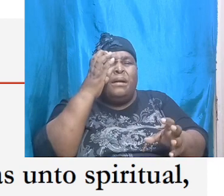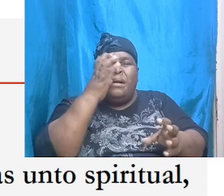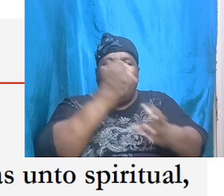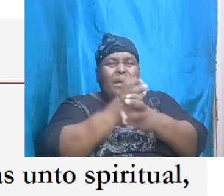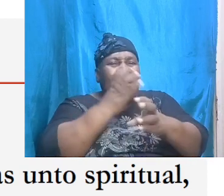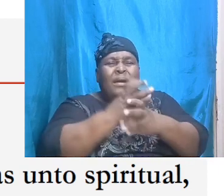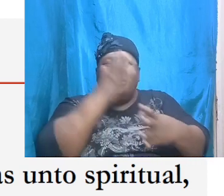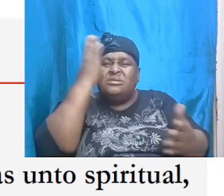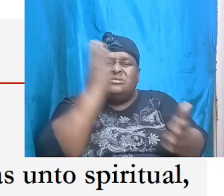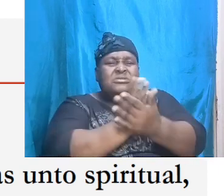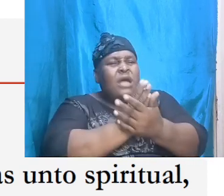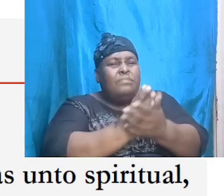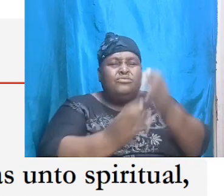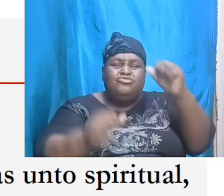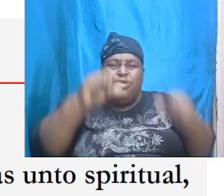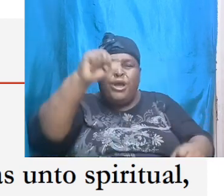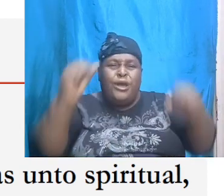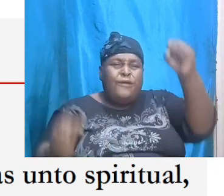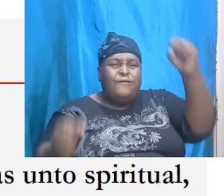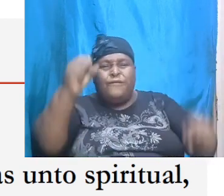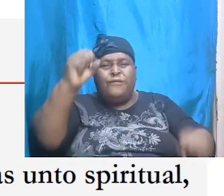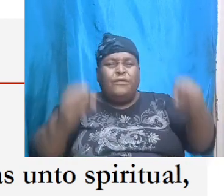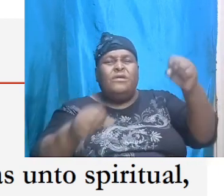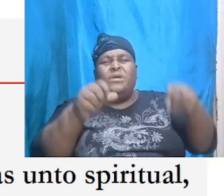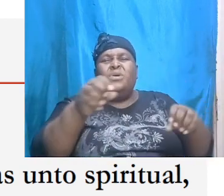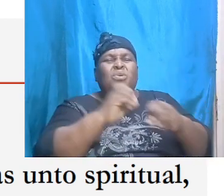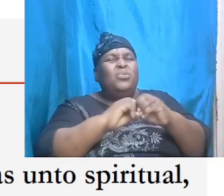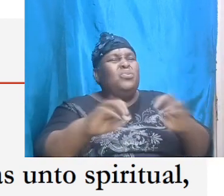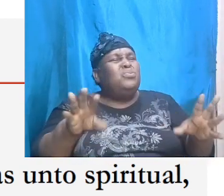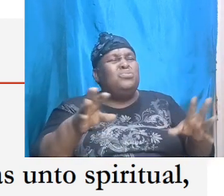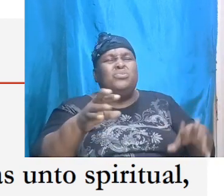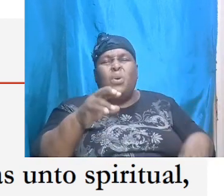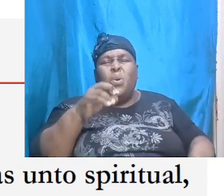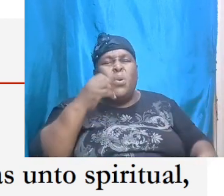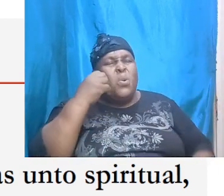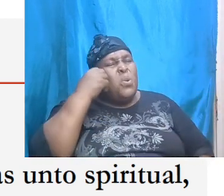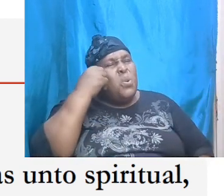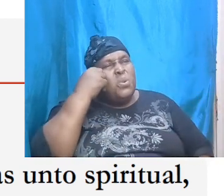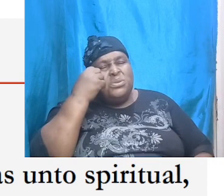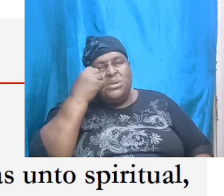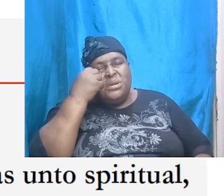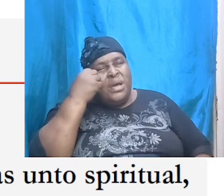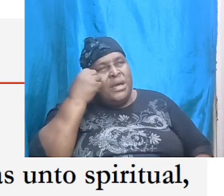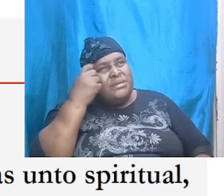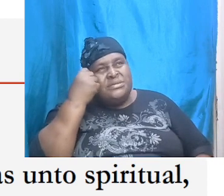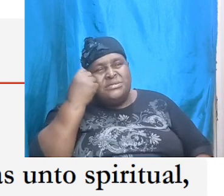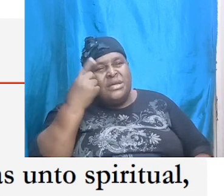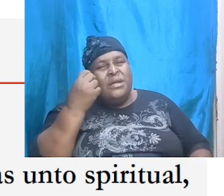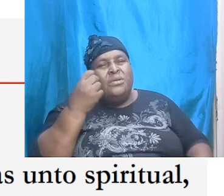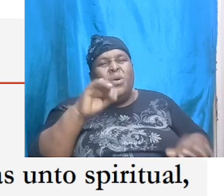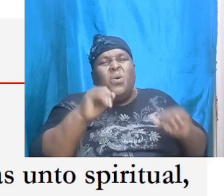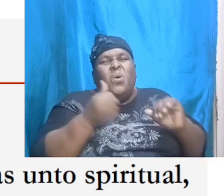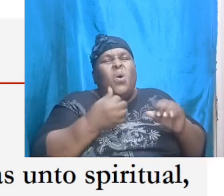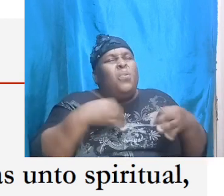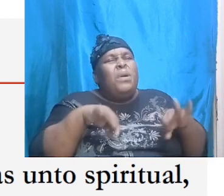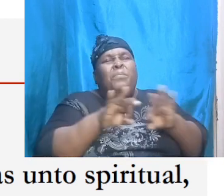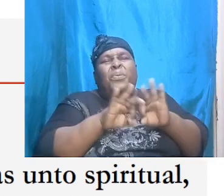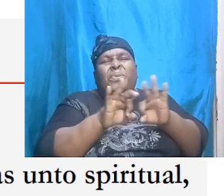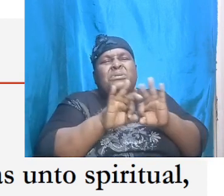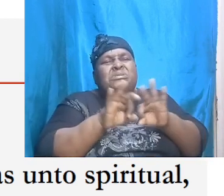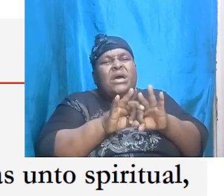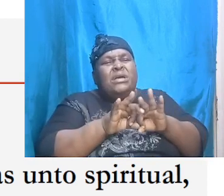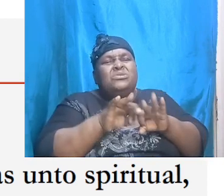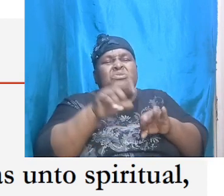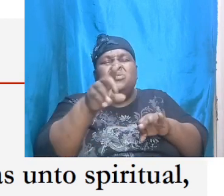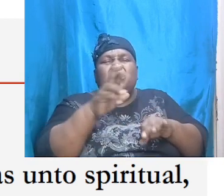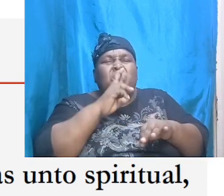work. In other words, you don't even understand how important you are in the body. You might not be the shiny part of the car that